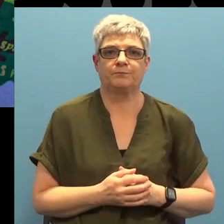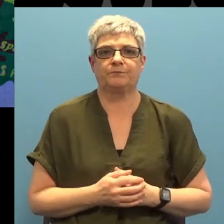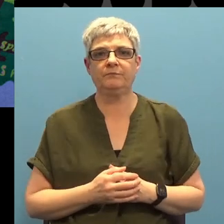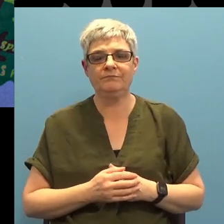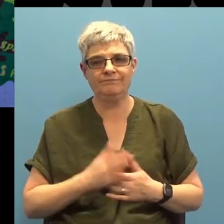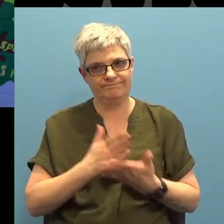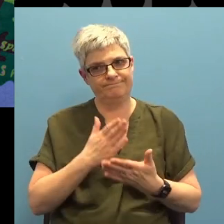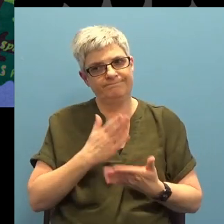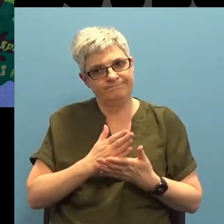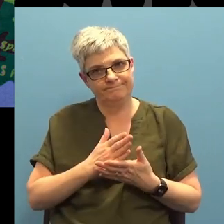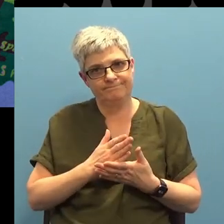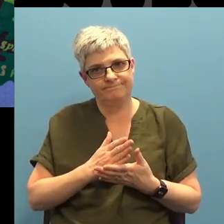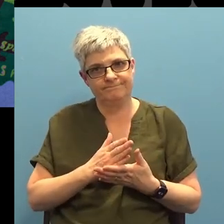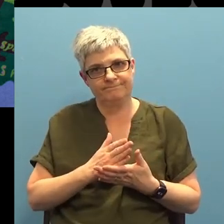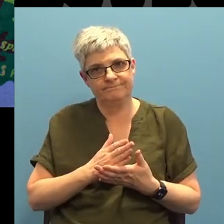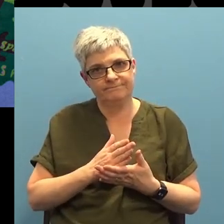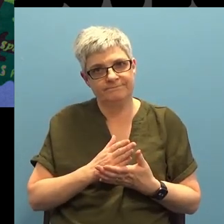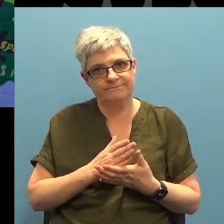Really?